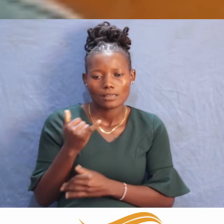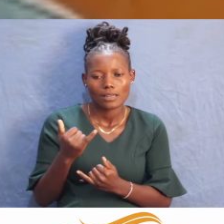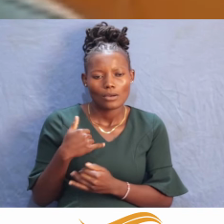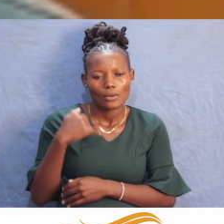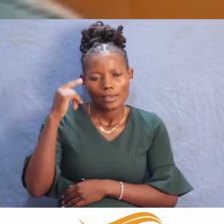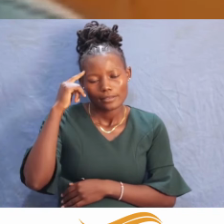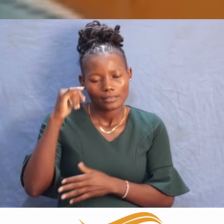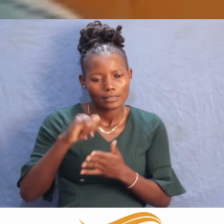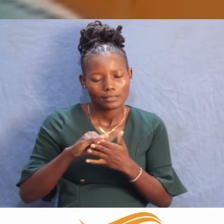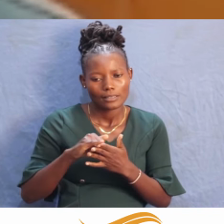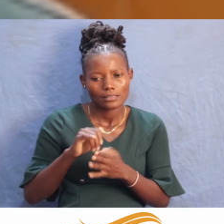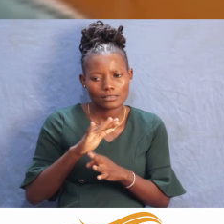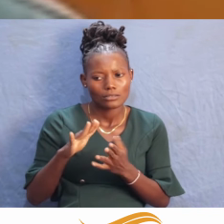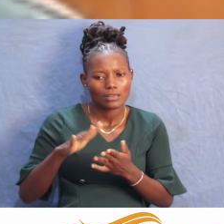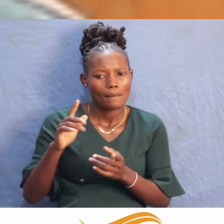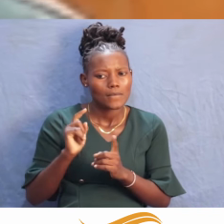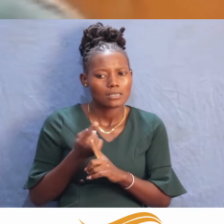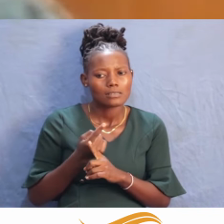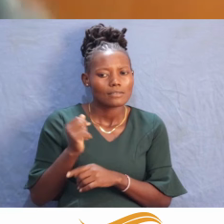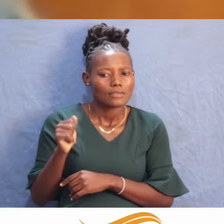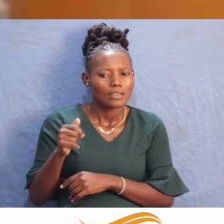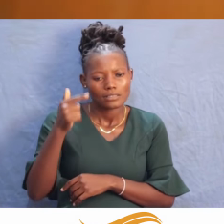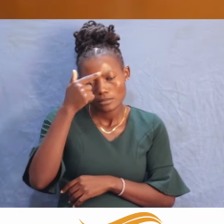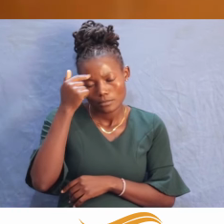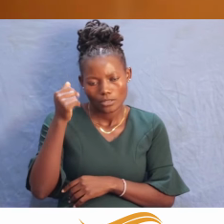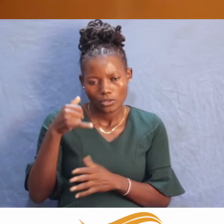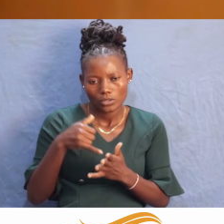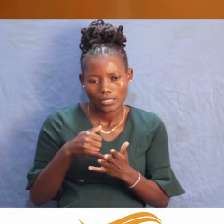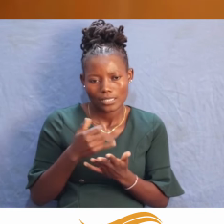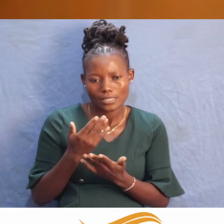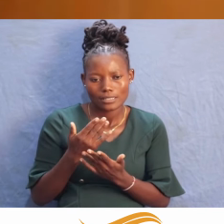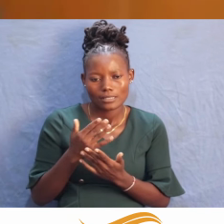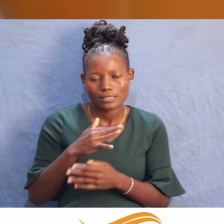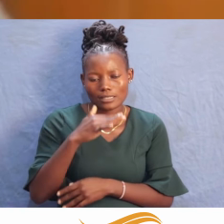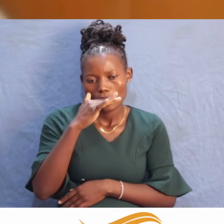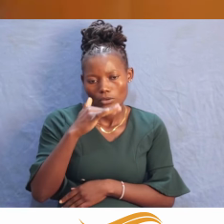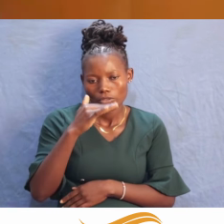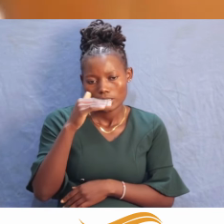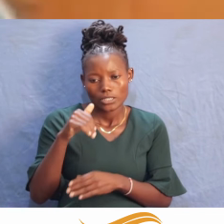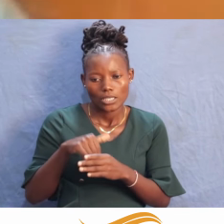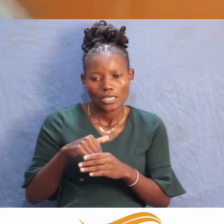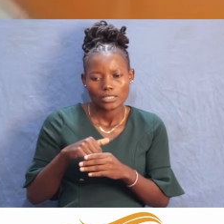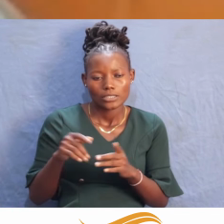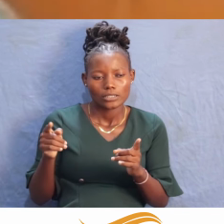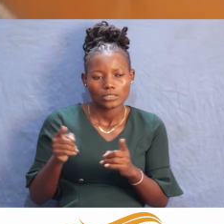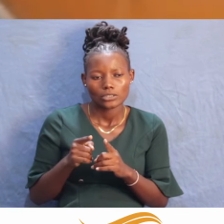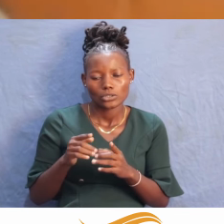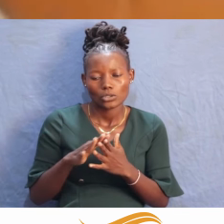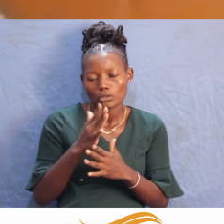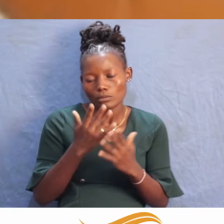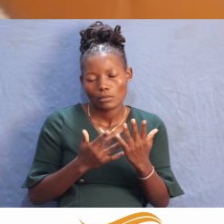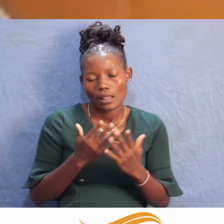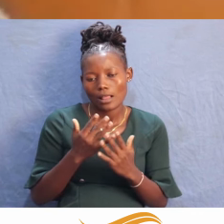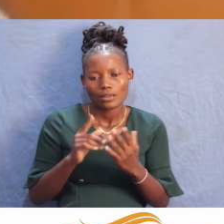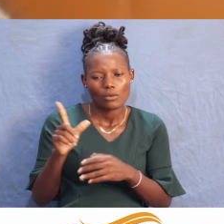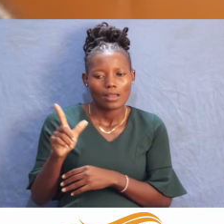there's not a big difference, because it's the amount of oxygen in a certain amount of blood, which is a